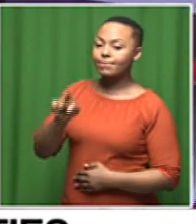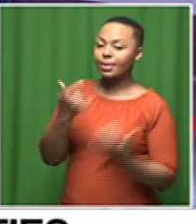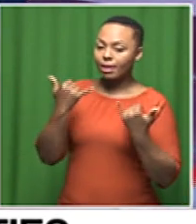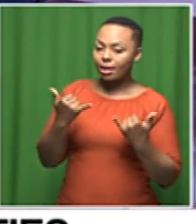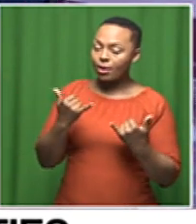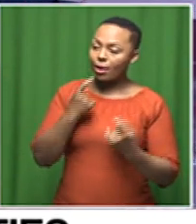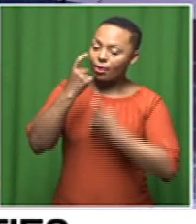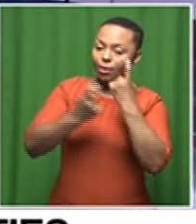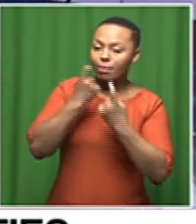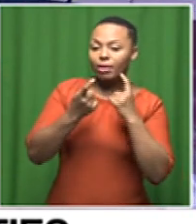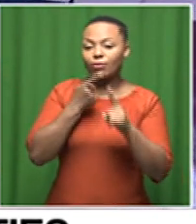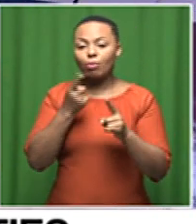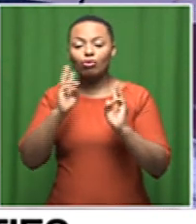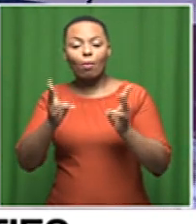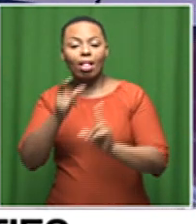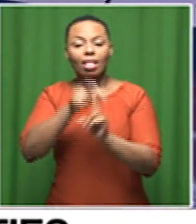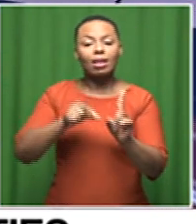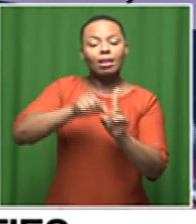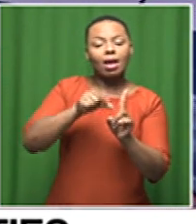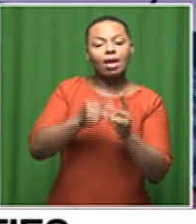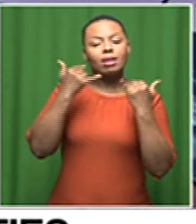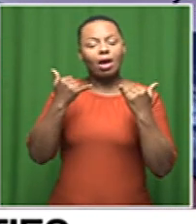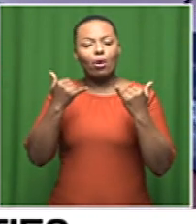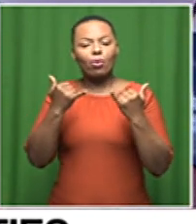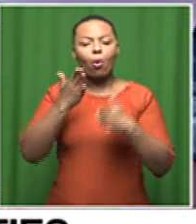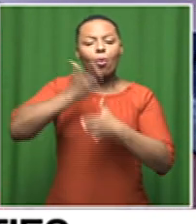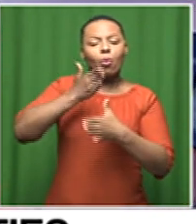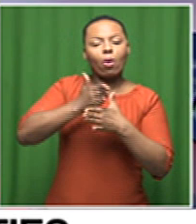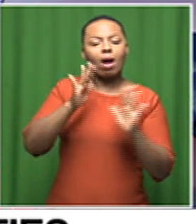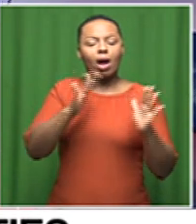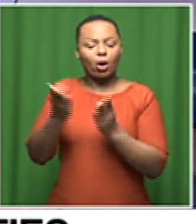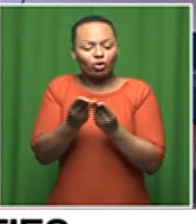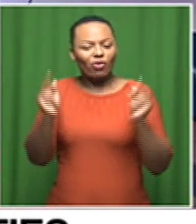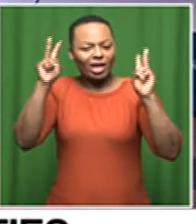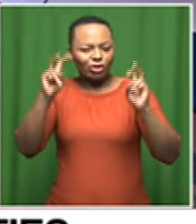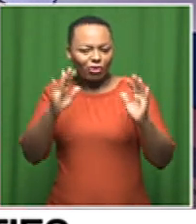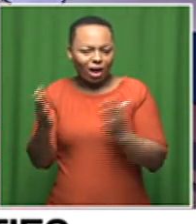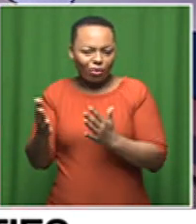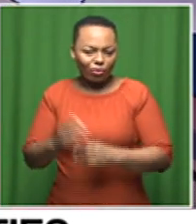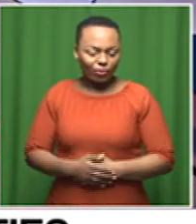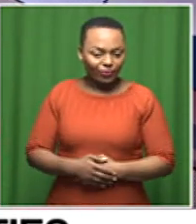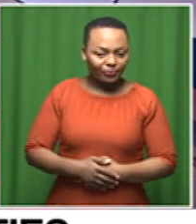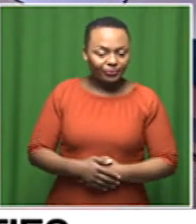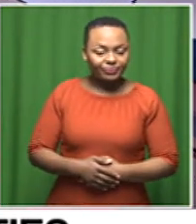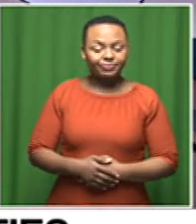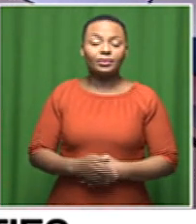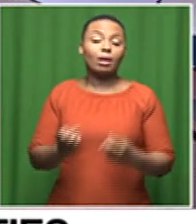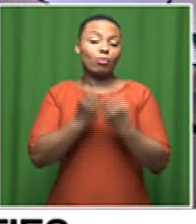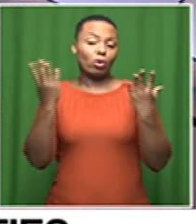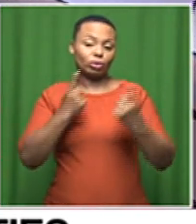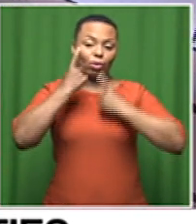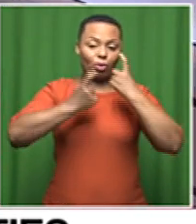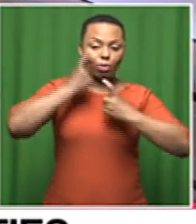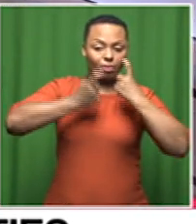from patients that, end up informing you about, and how are you working towards solving this issue? Most of the